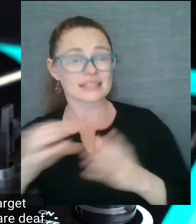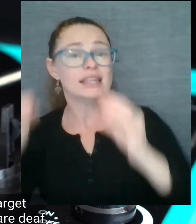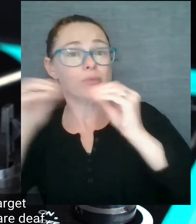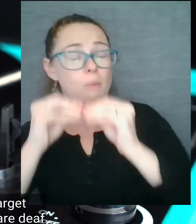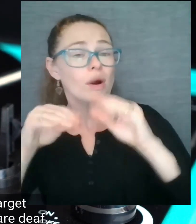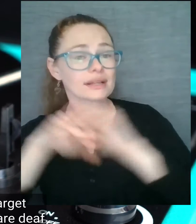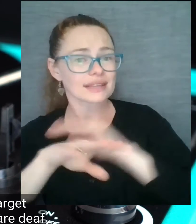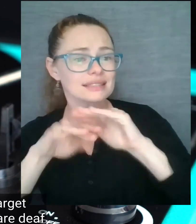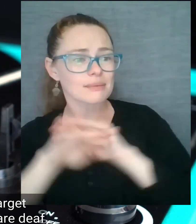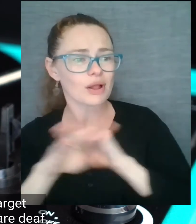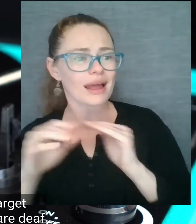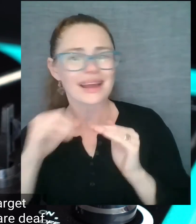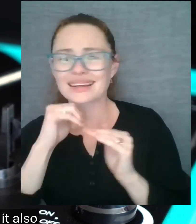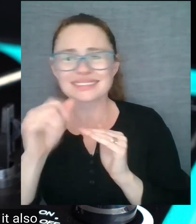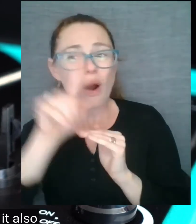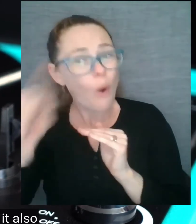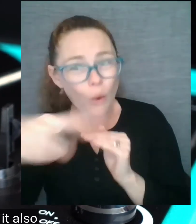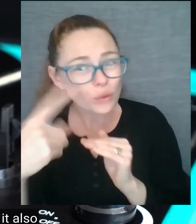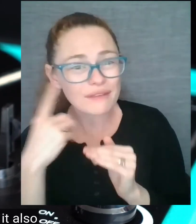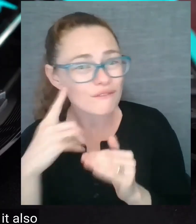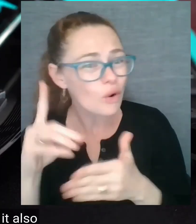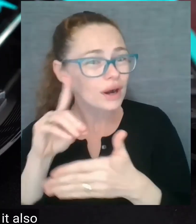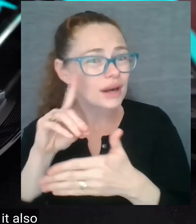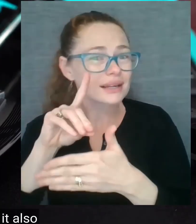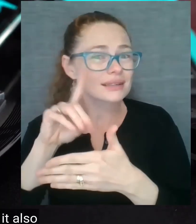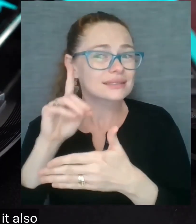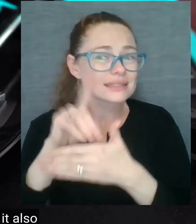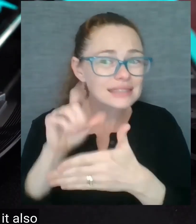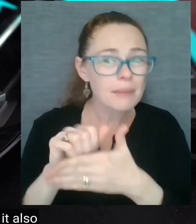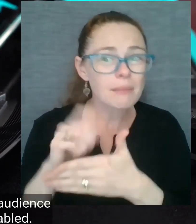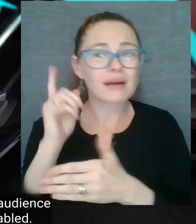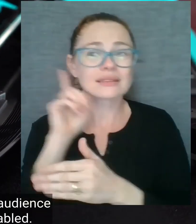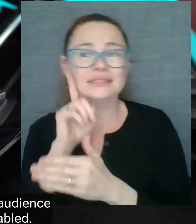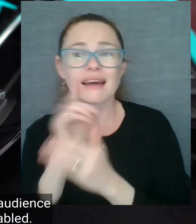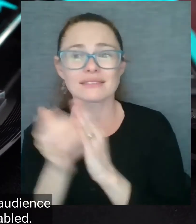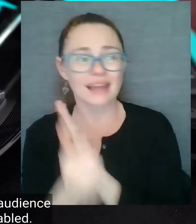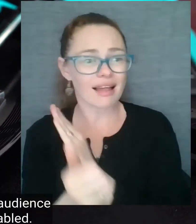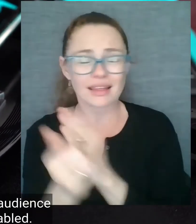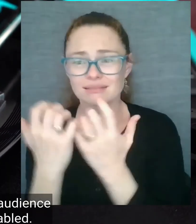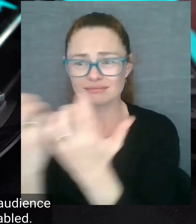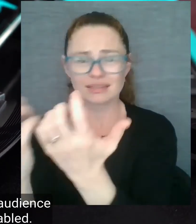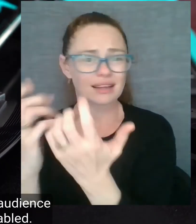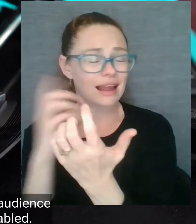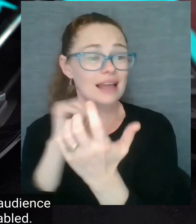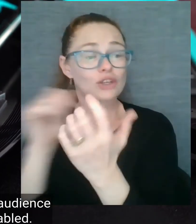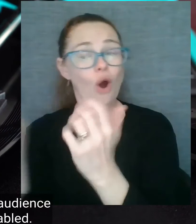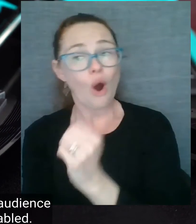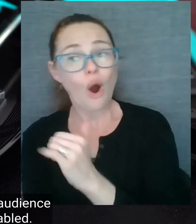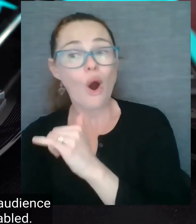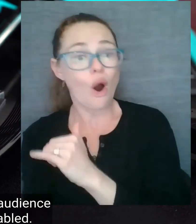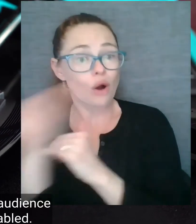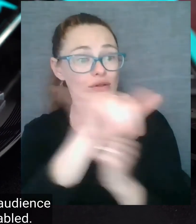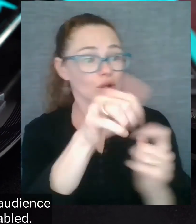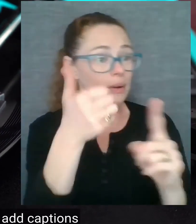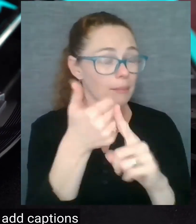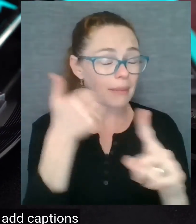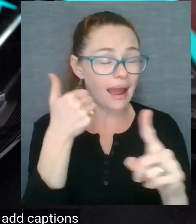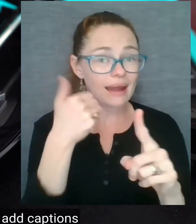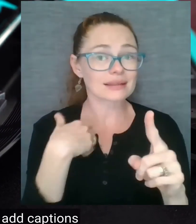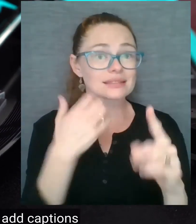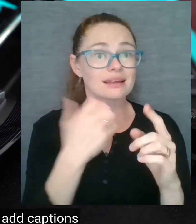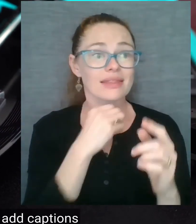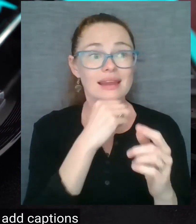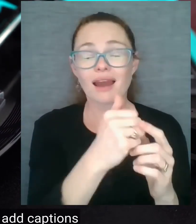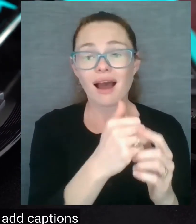doesn't just target the audience that are deaf and disabled, but it also impacts the audience who are non-disabled. For